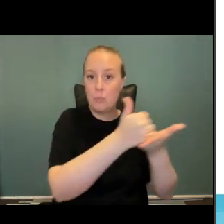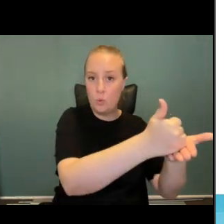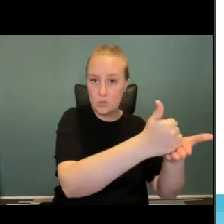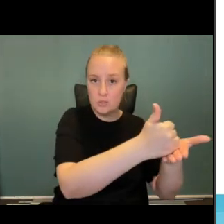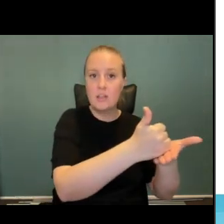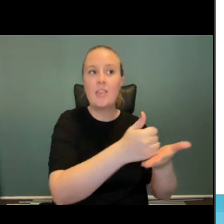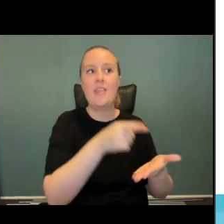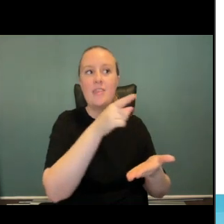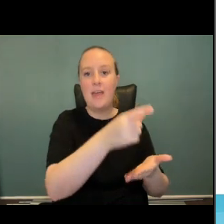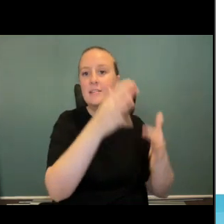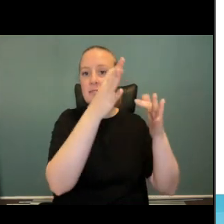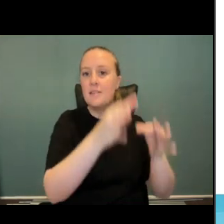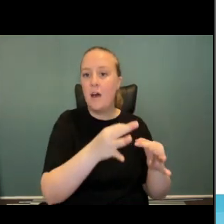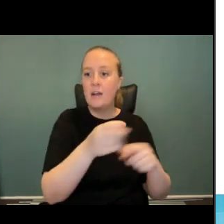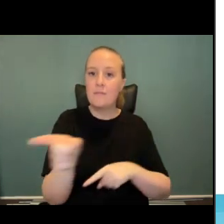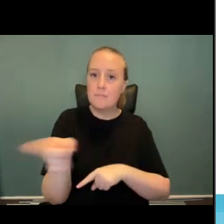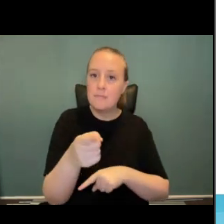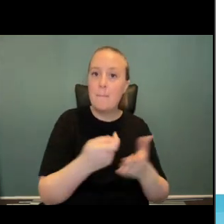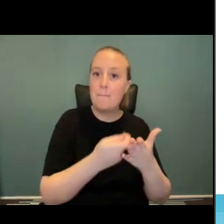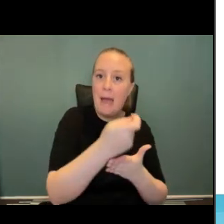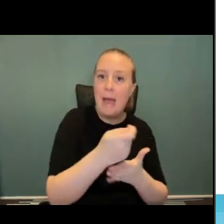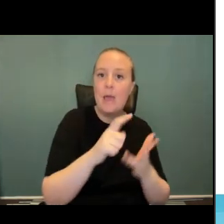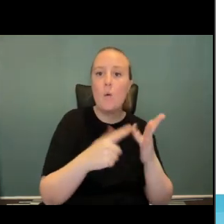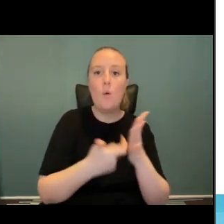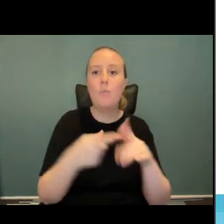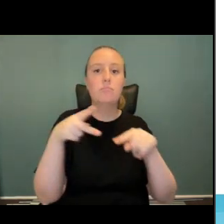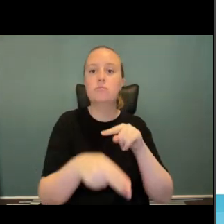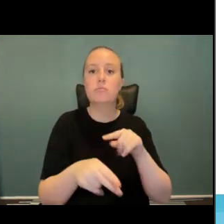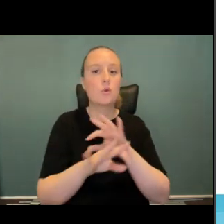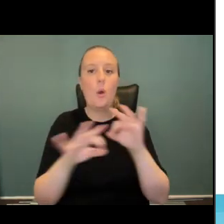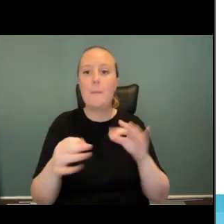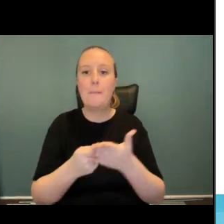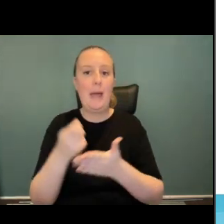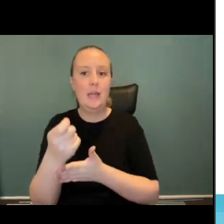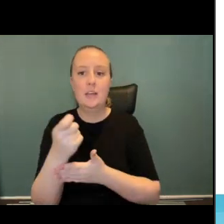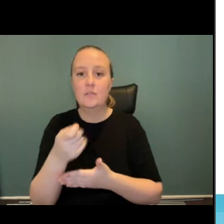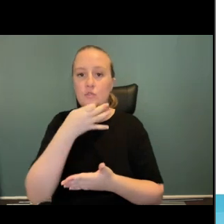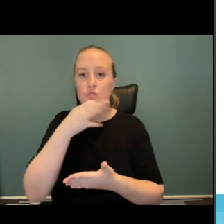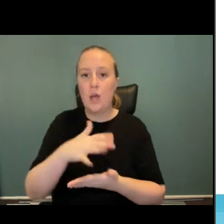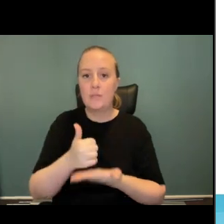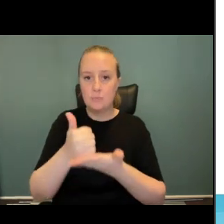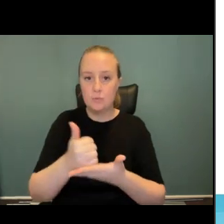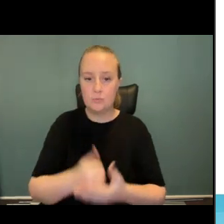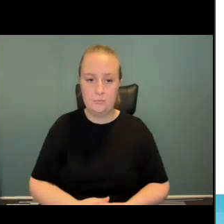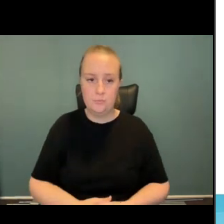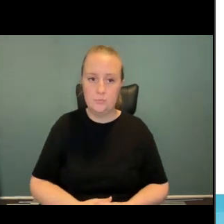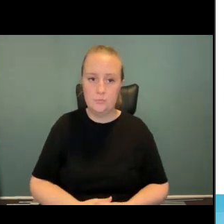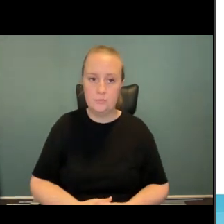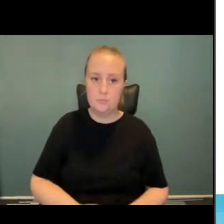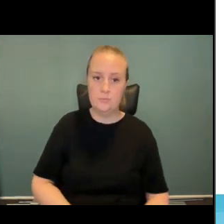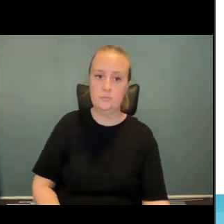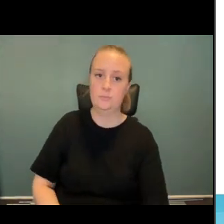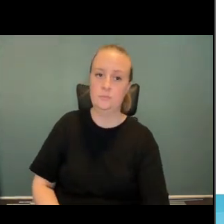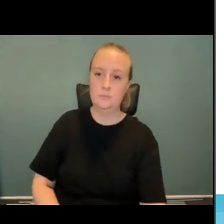cut it. You need that order, and that's why we do this process. Okay,